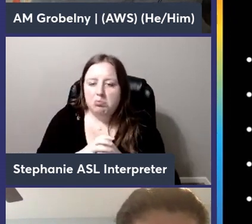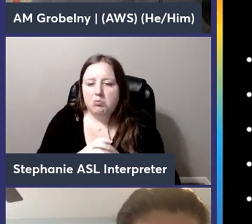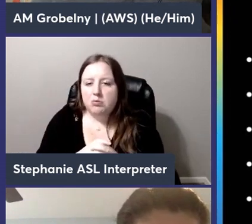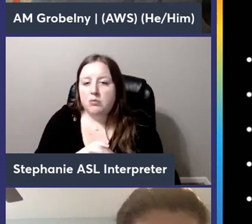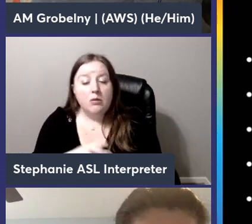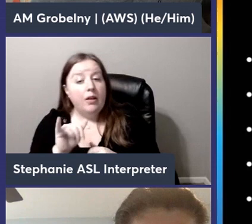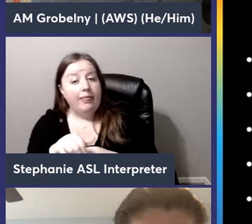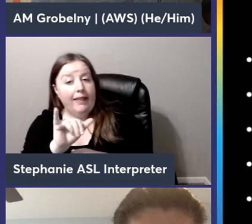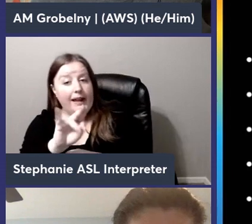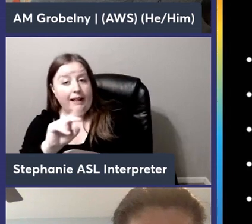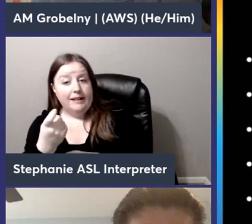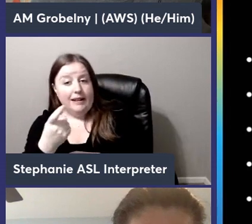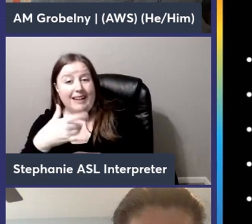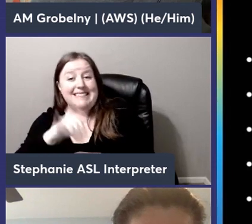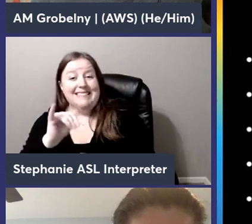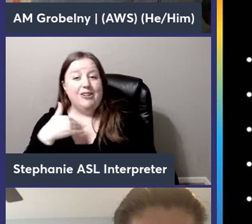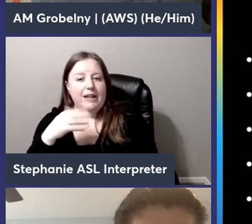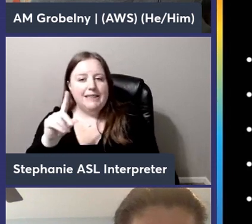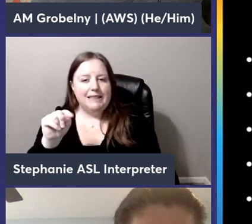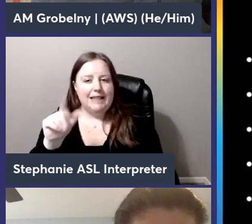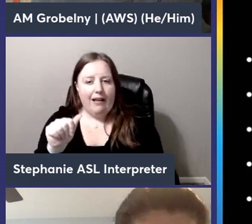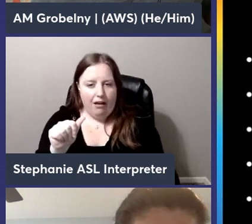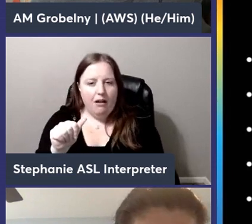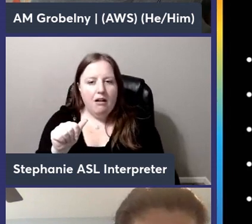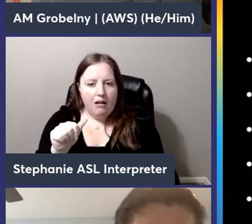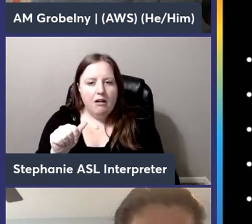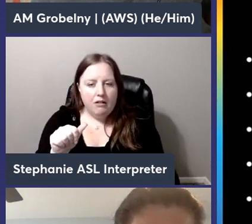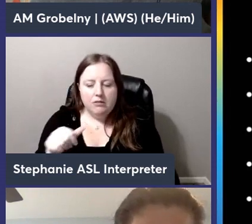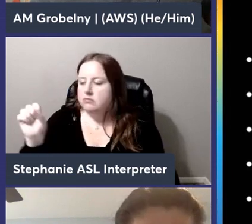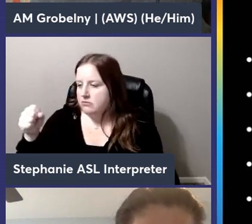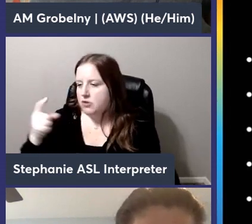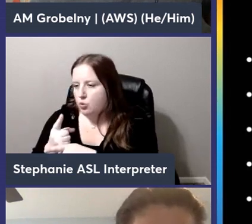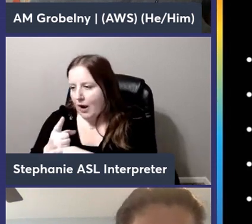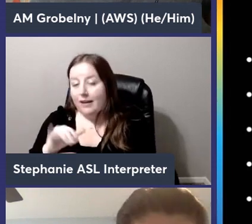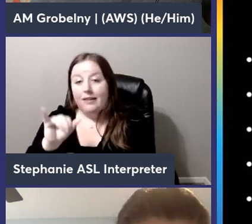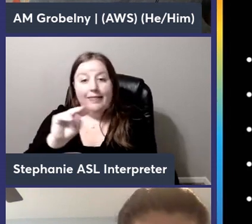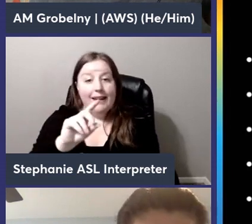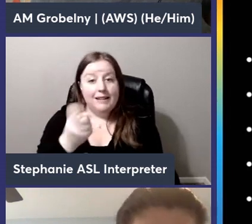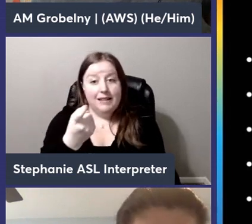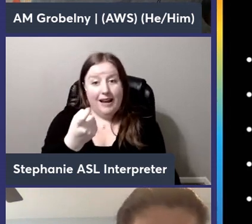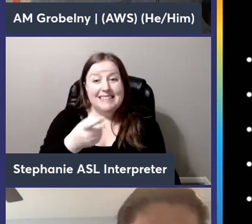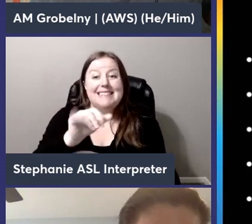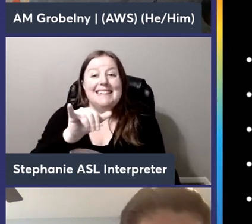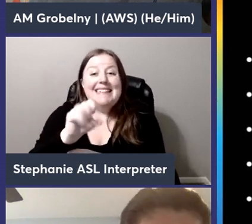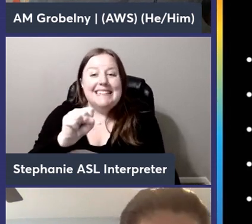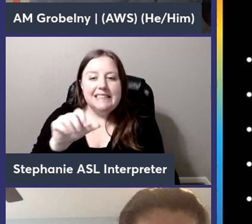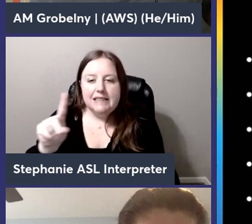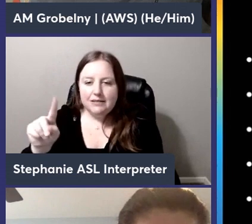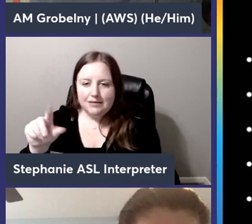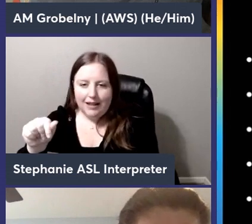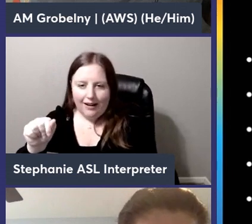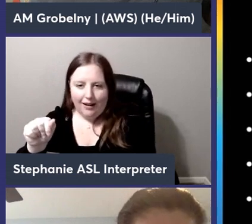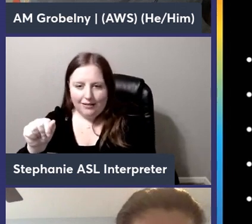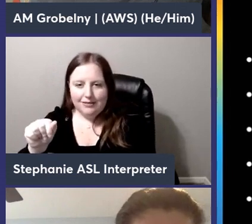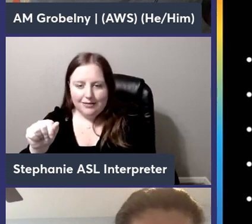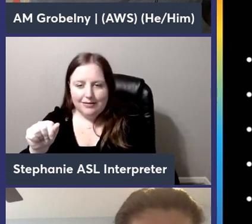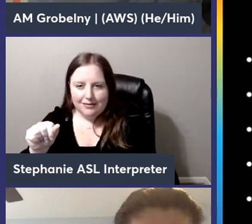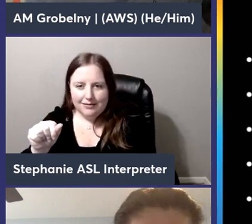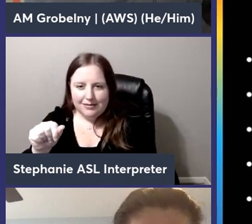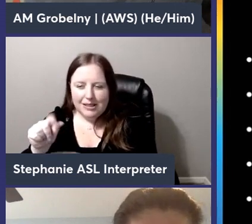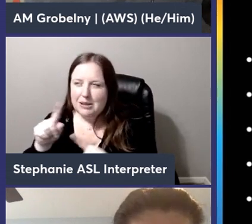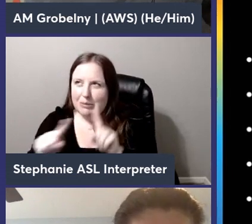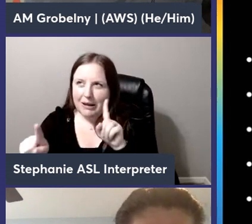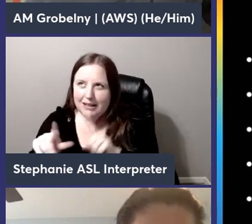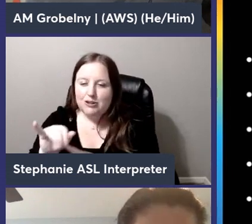That index will still have the data. Would basically still have the data, right? Yes. Yeah. The index is the data still. It's just